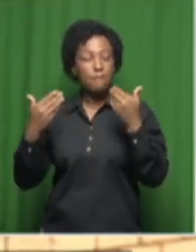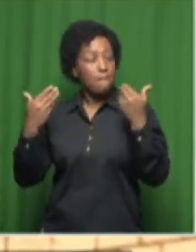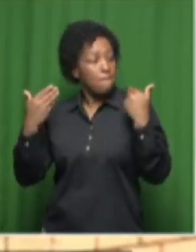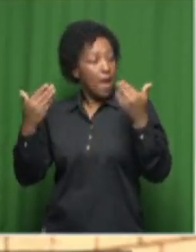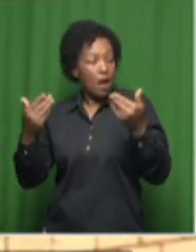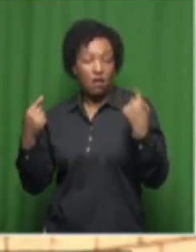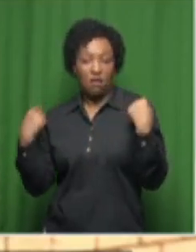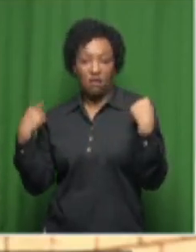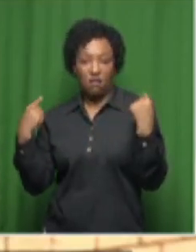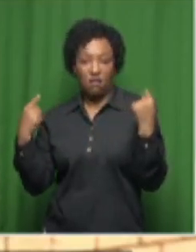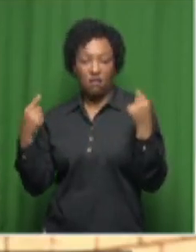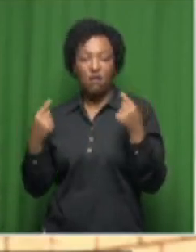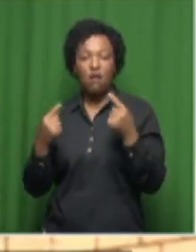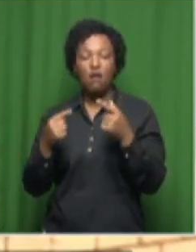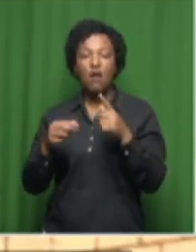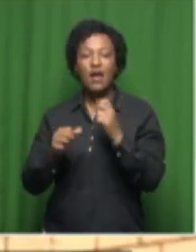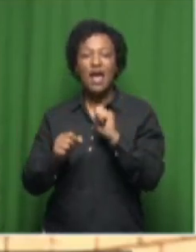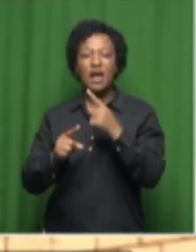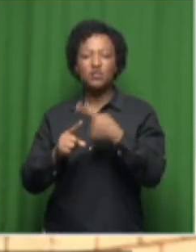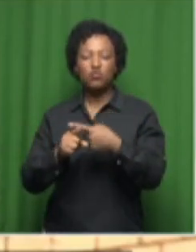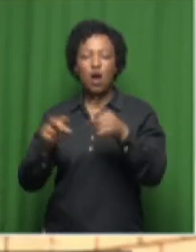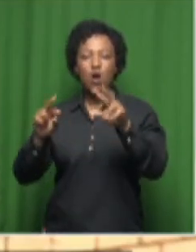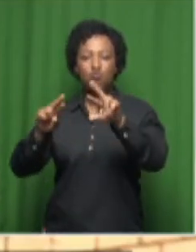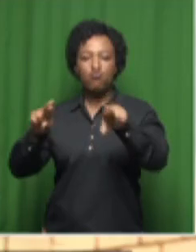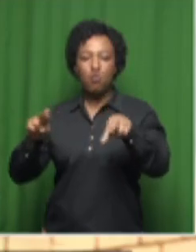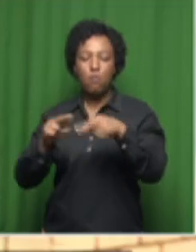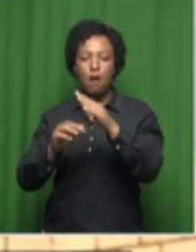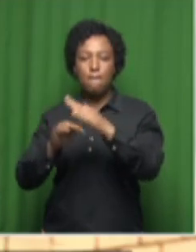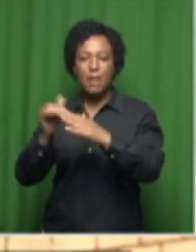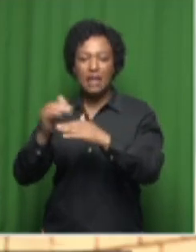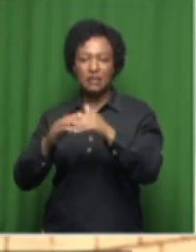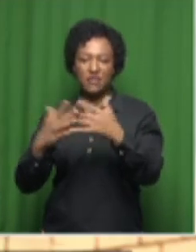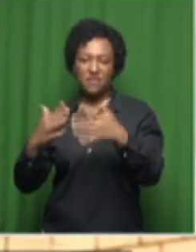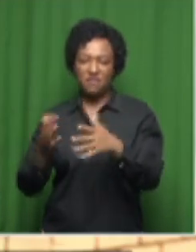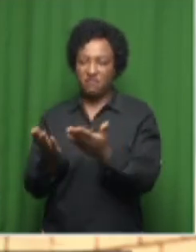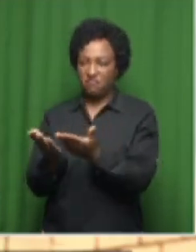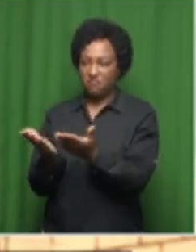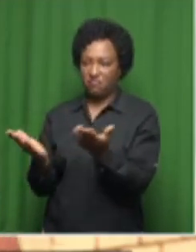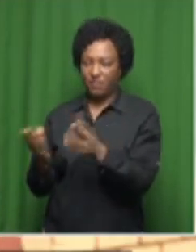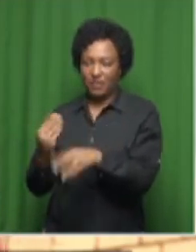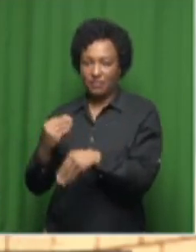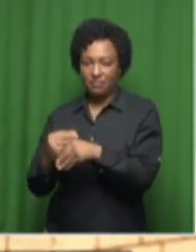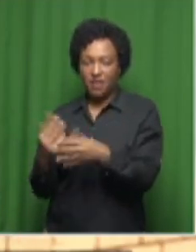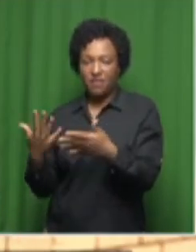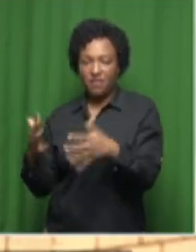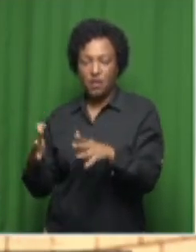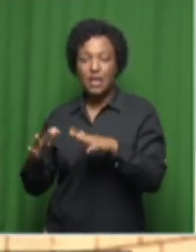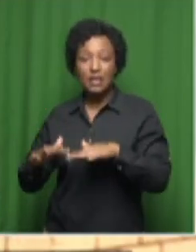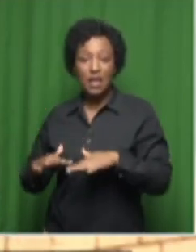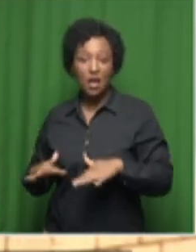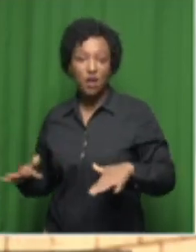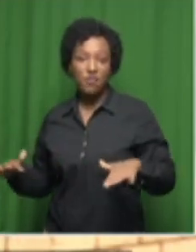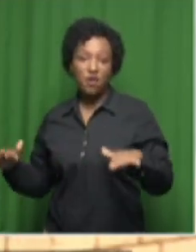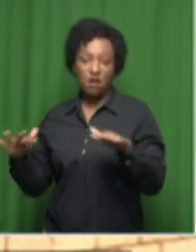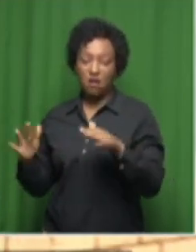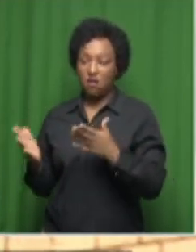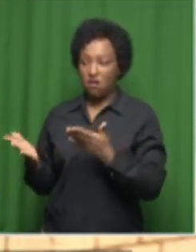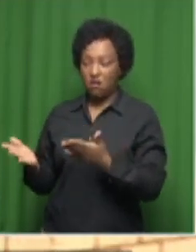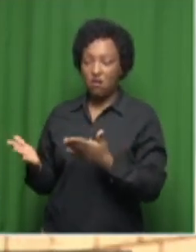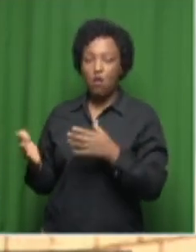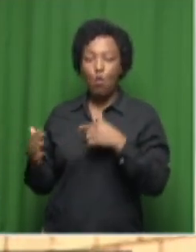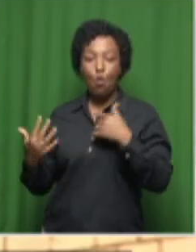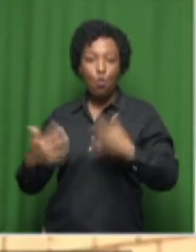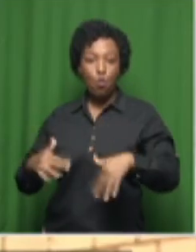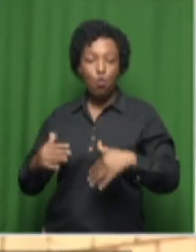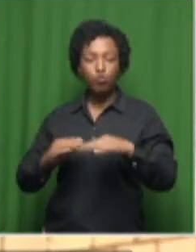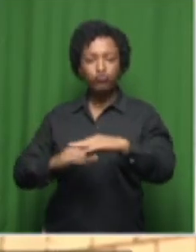extra classrooms. It's 7 new classrooms that was added for the demand that is in the area. And that's, of course, a topical issue